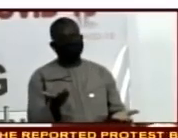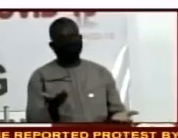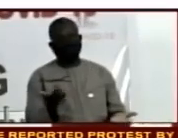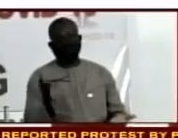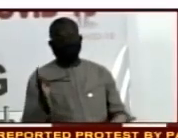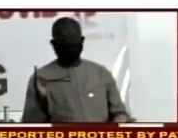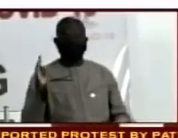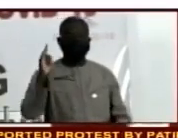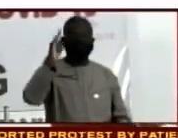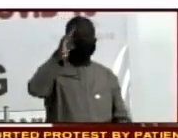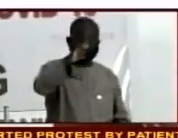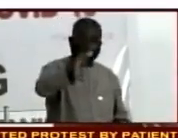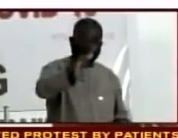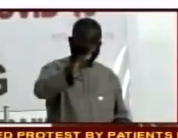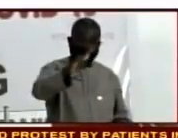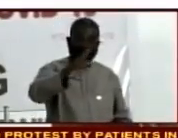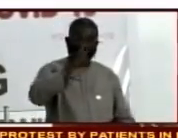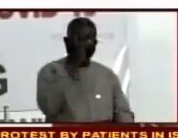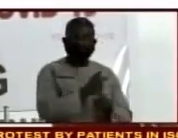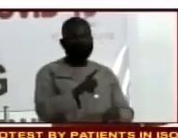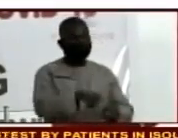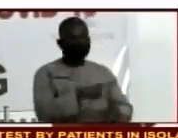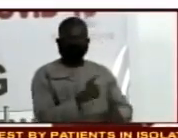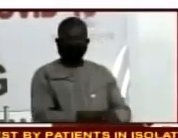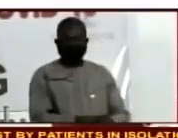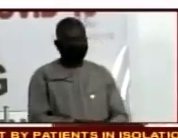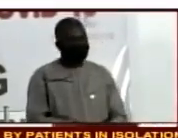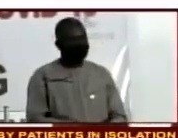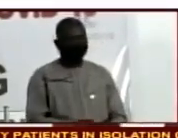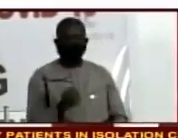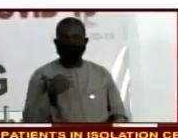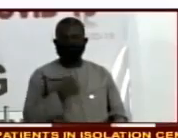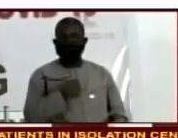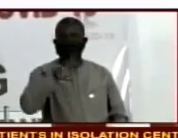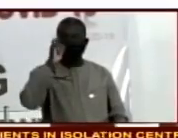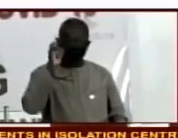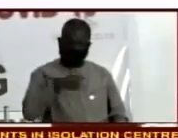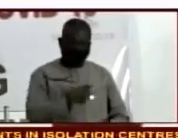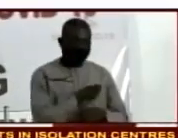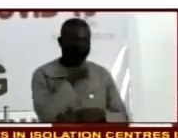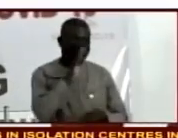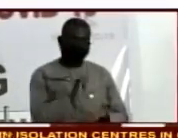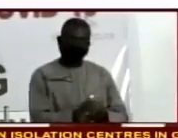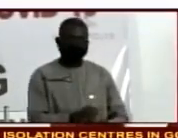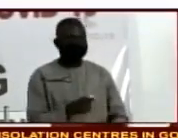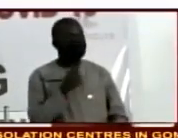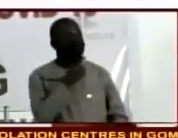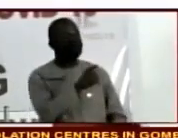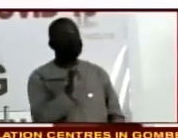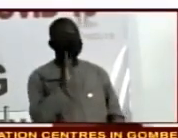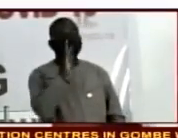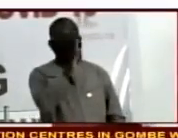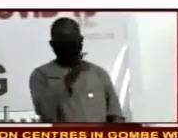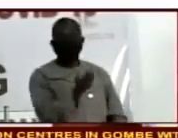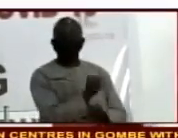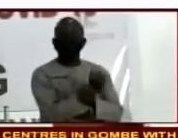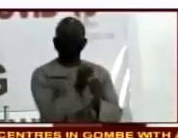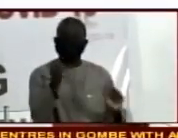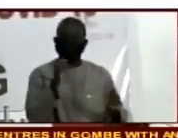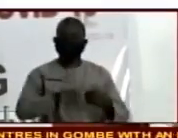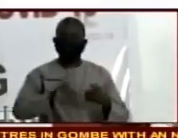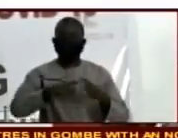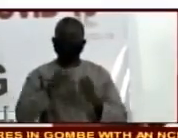into service, we will ensure that they are airworthy and that they can make those flights and safely.